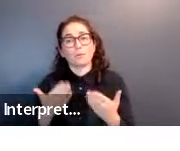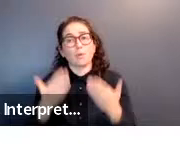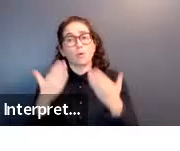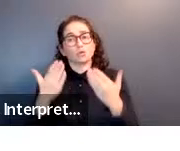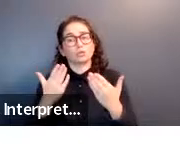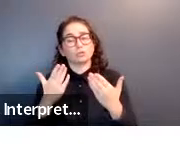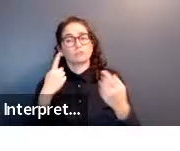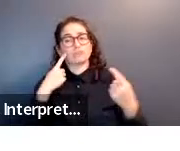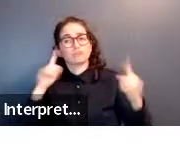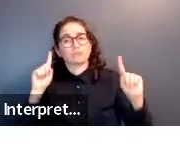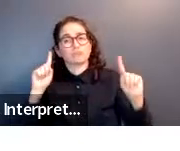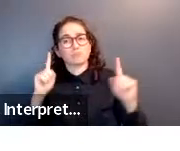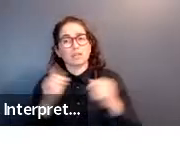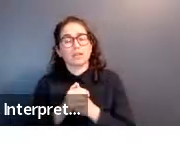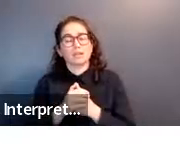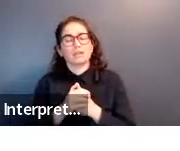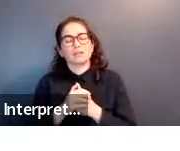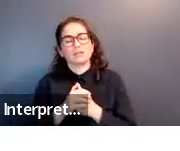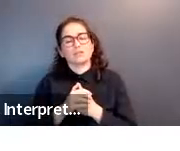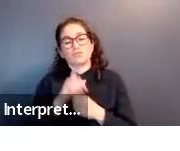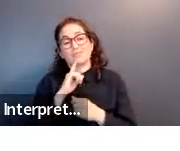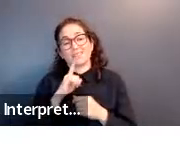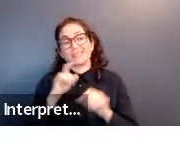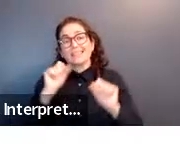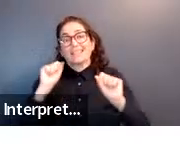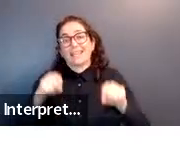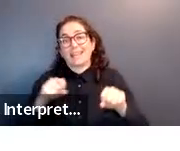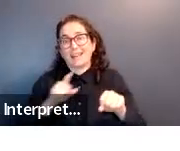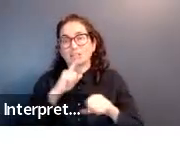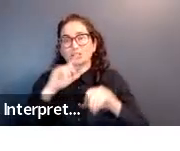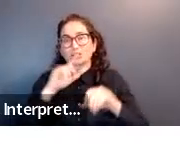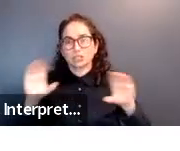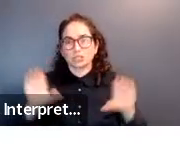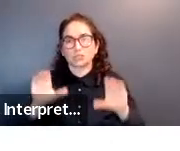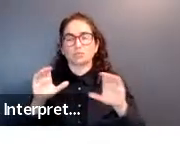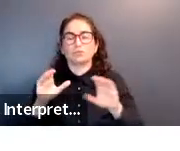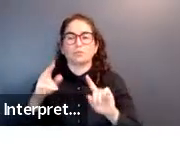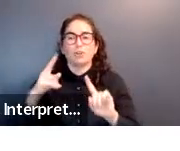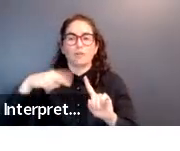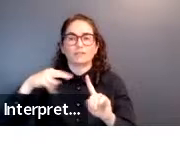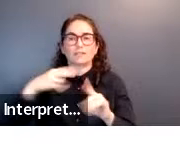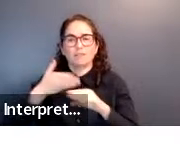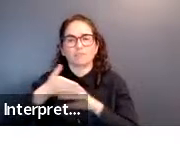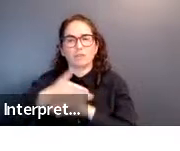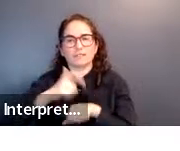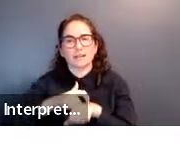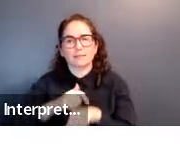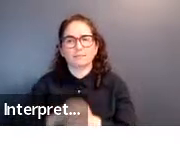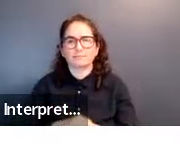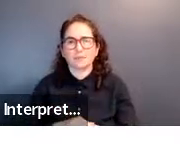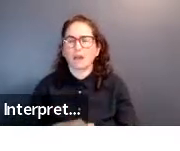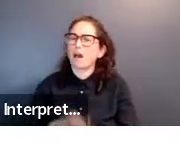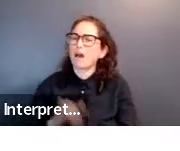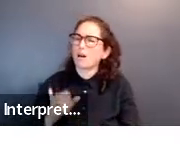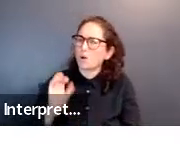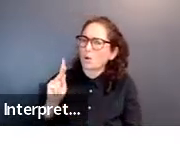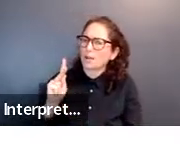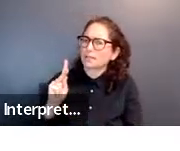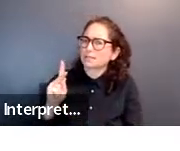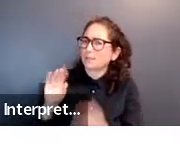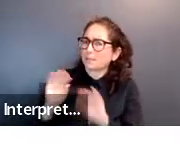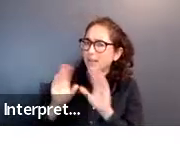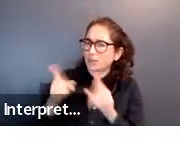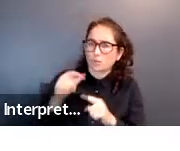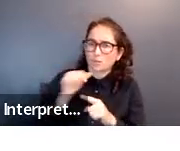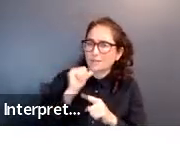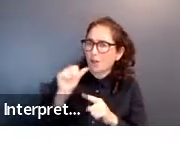and that are ultimately administrable and enforceable over time. I hope that answers your question. Oh, okay. So to be clear, you would